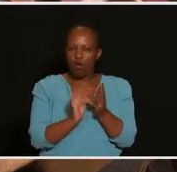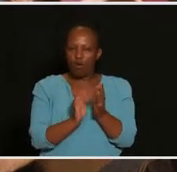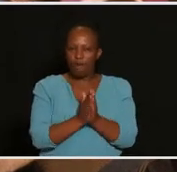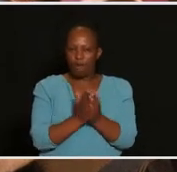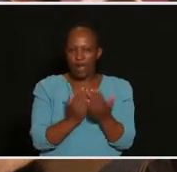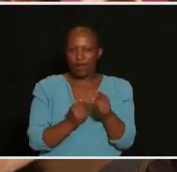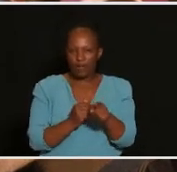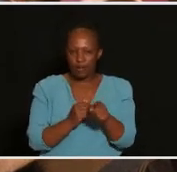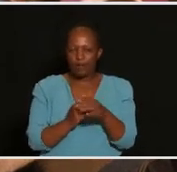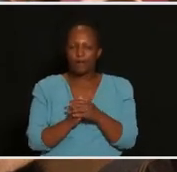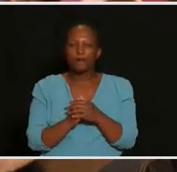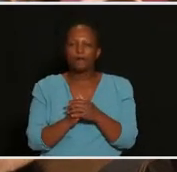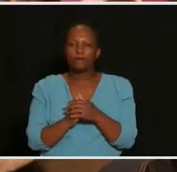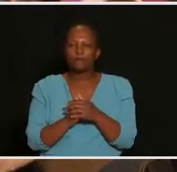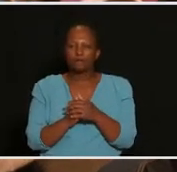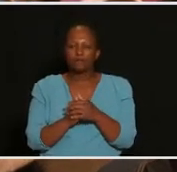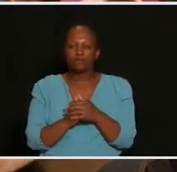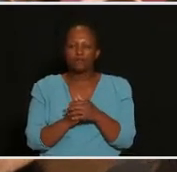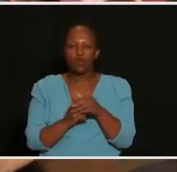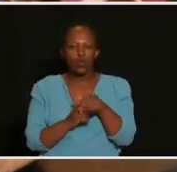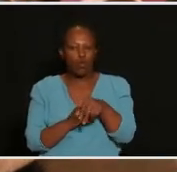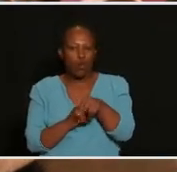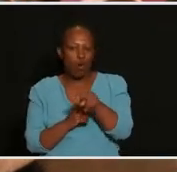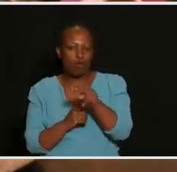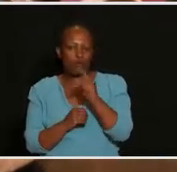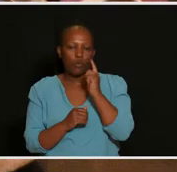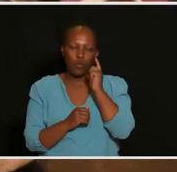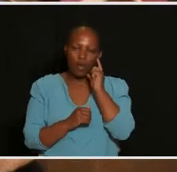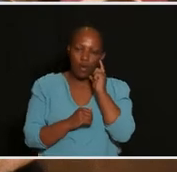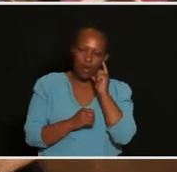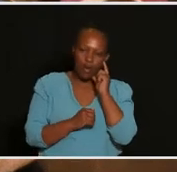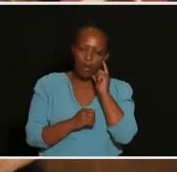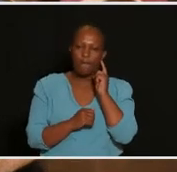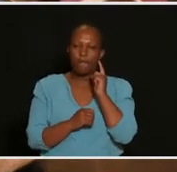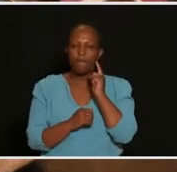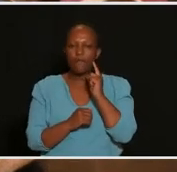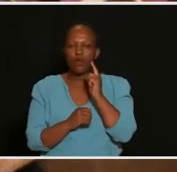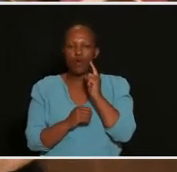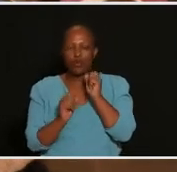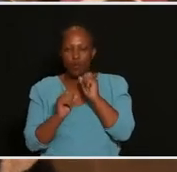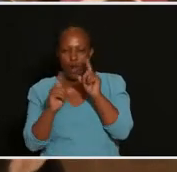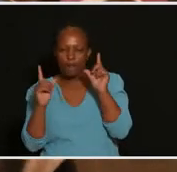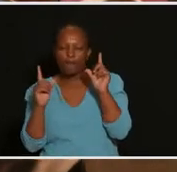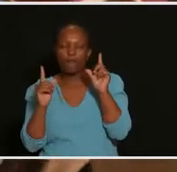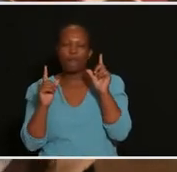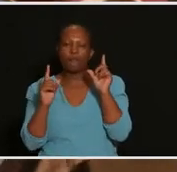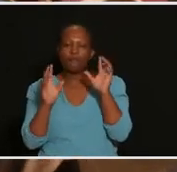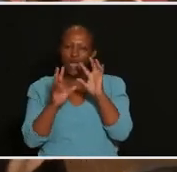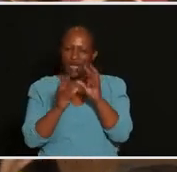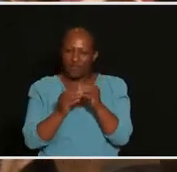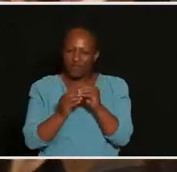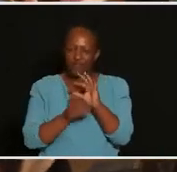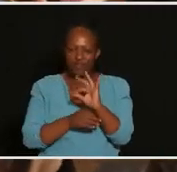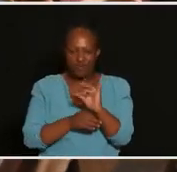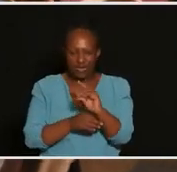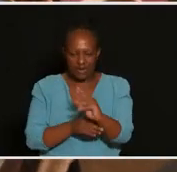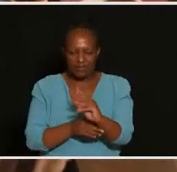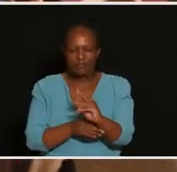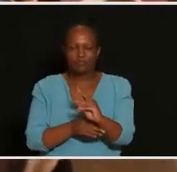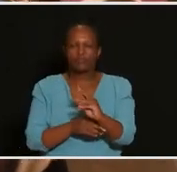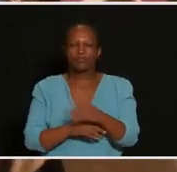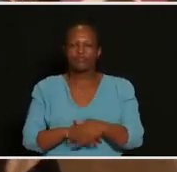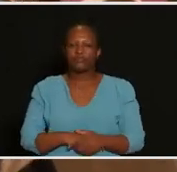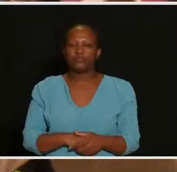when you walk by the way when you lie down and when your eyes up all of the day in other words